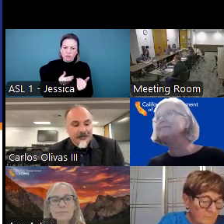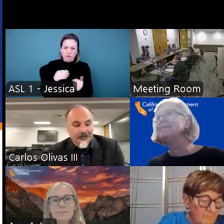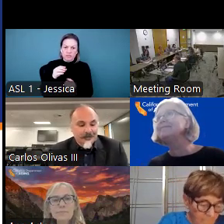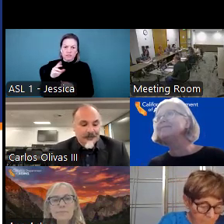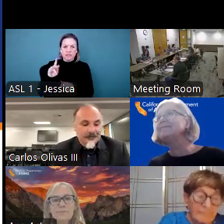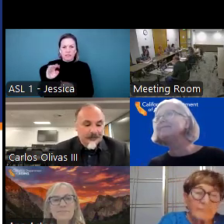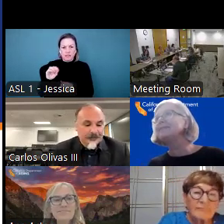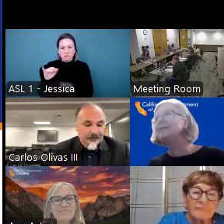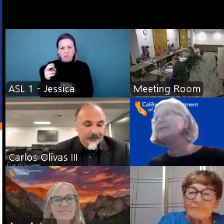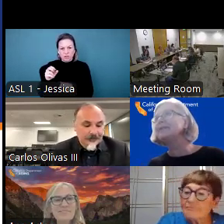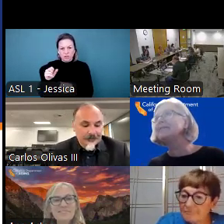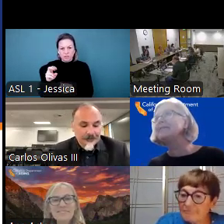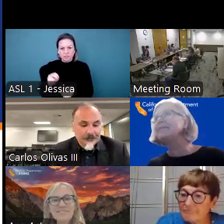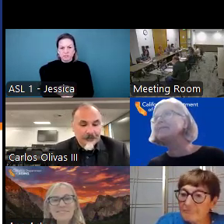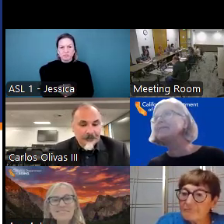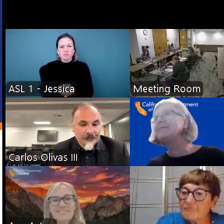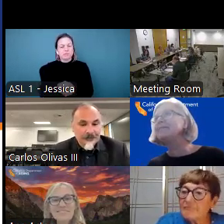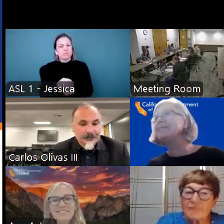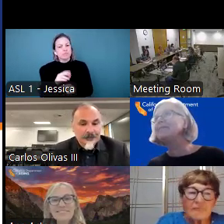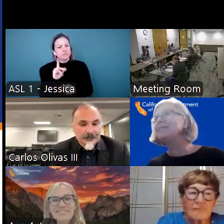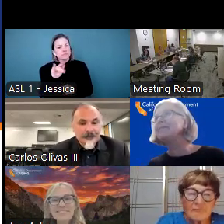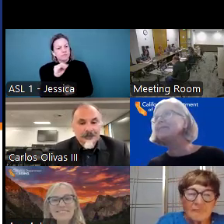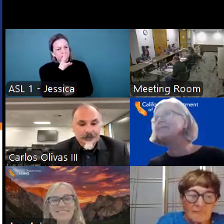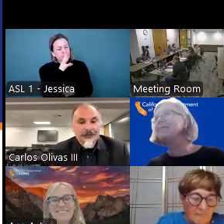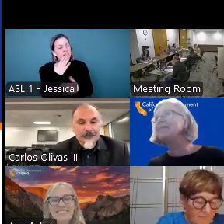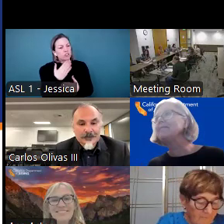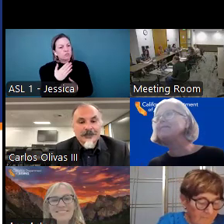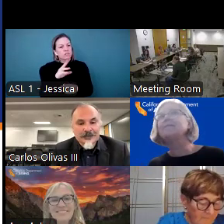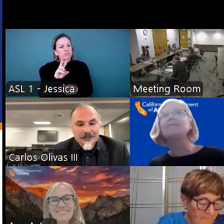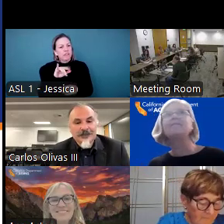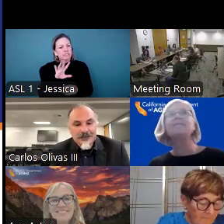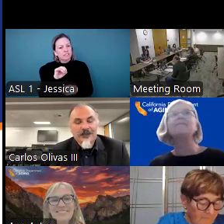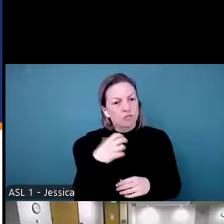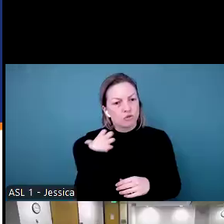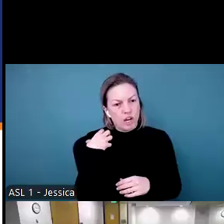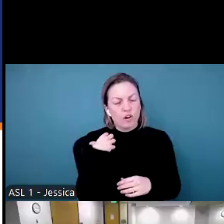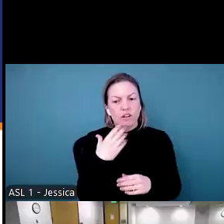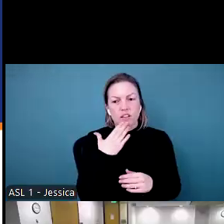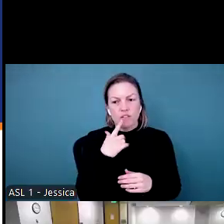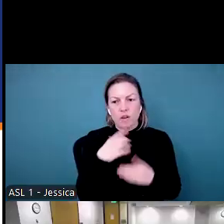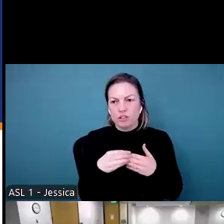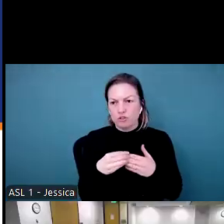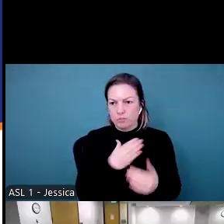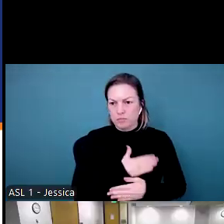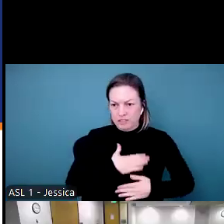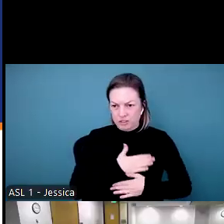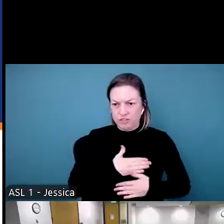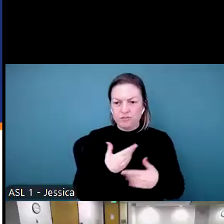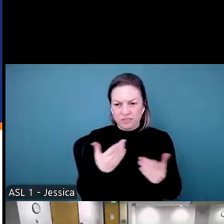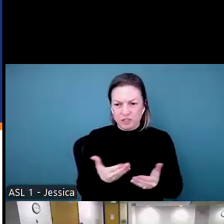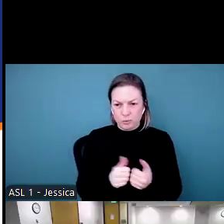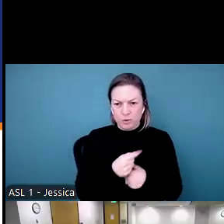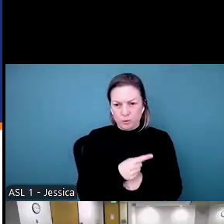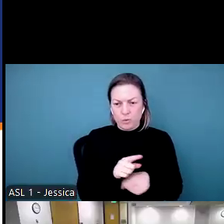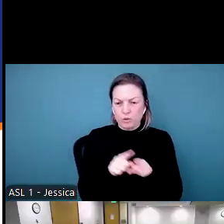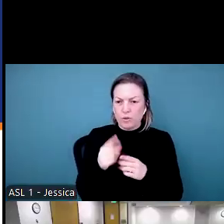Johnson. Thank you so much, Vice Chair, and thank you for your leadership. A pleasure to be with you. And I also want to thank all